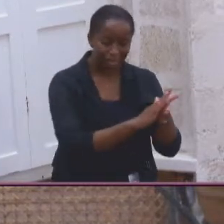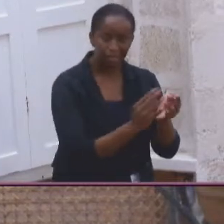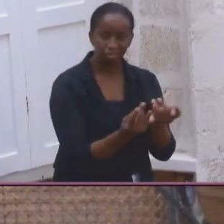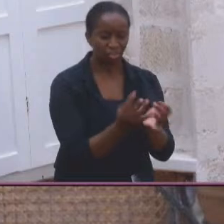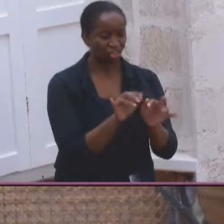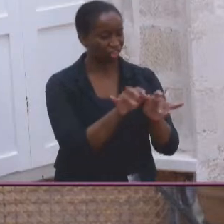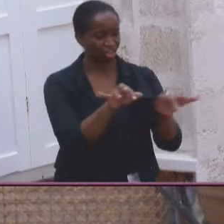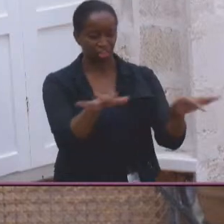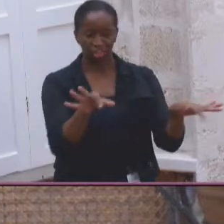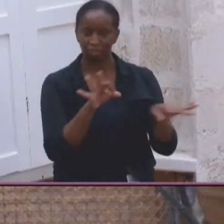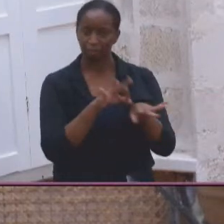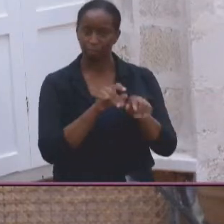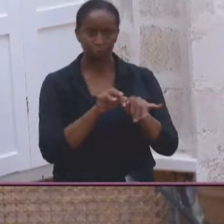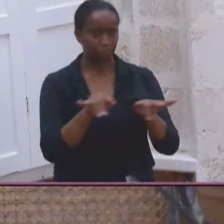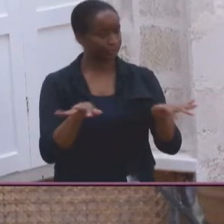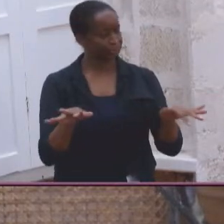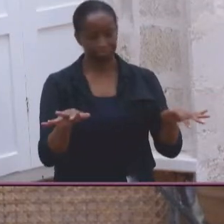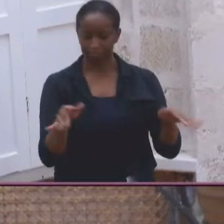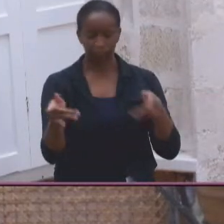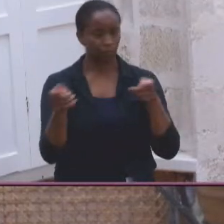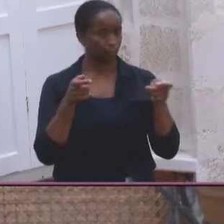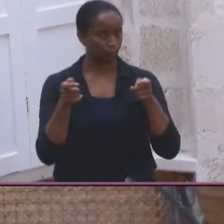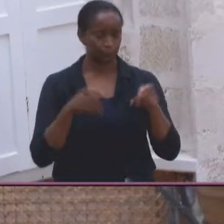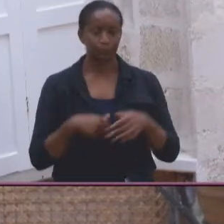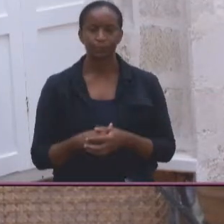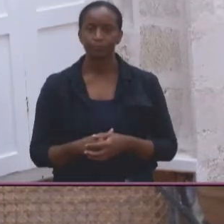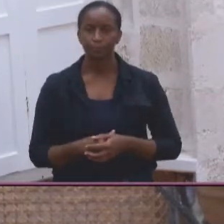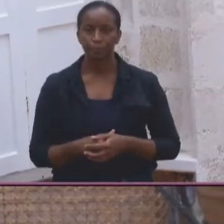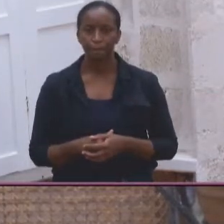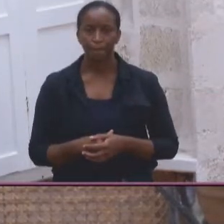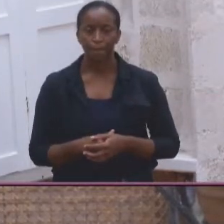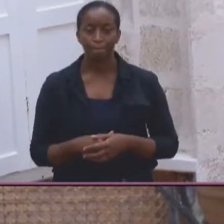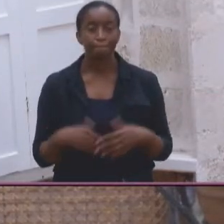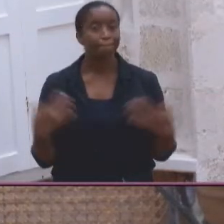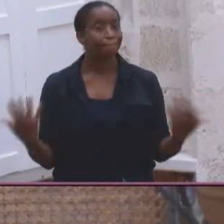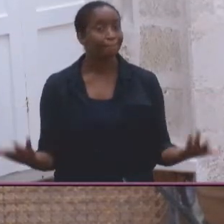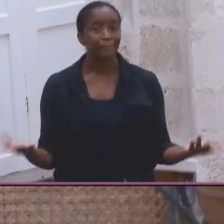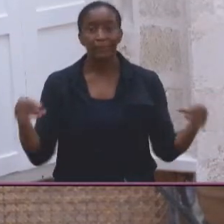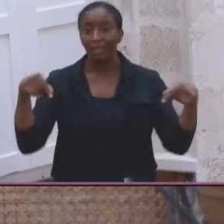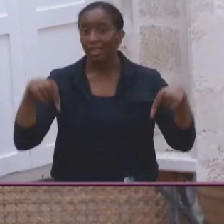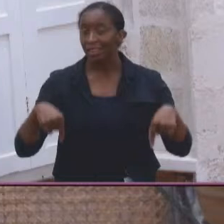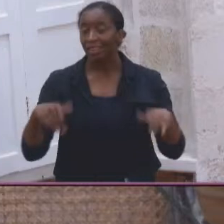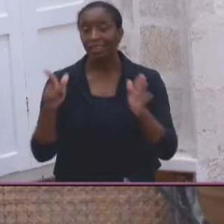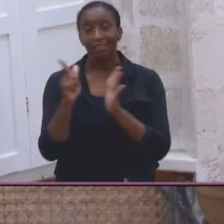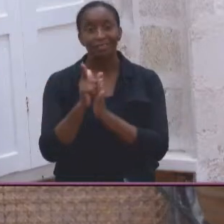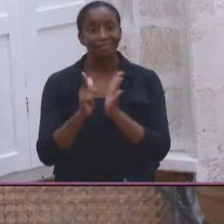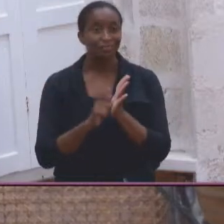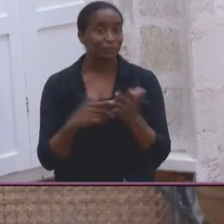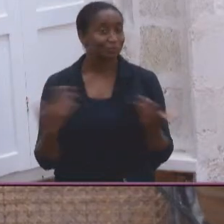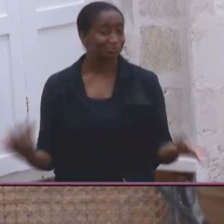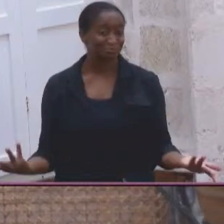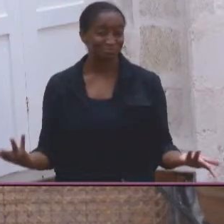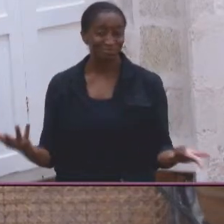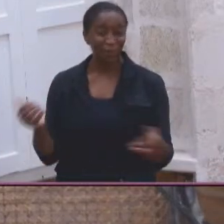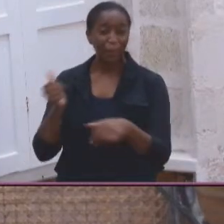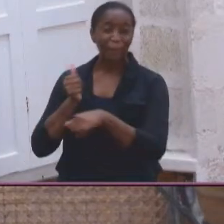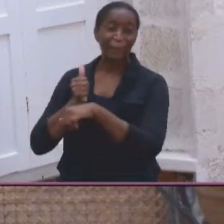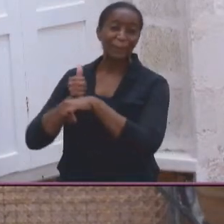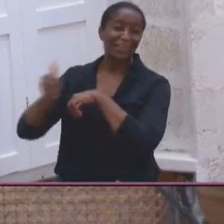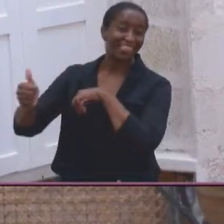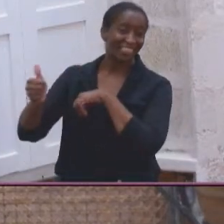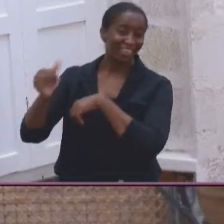with this legislation. The government is the chief offender, often for these open lots with